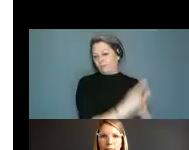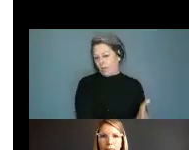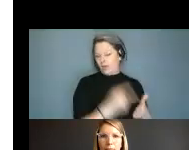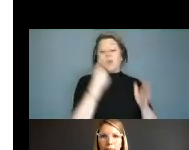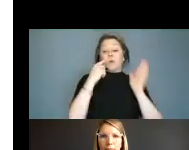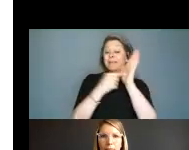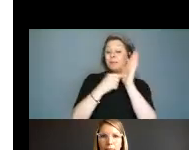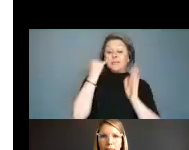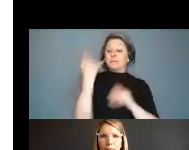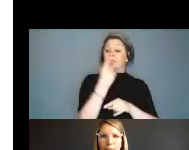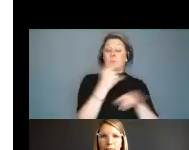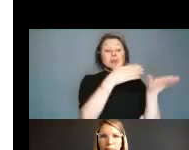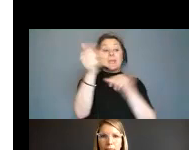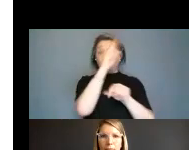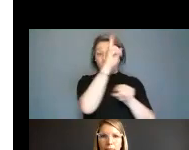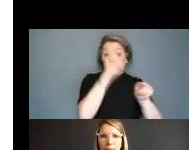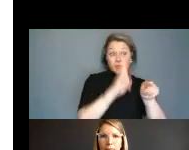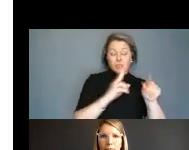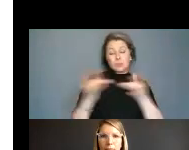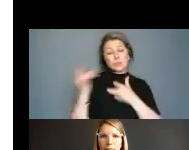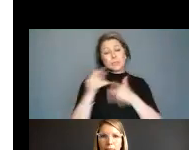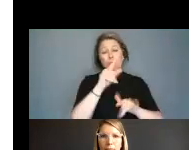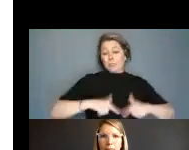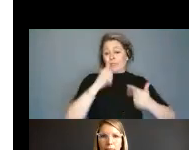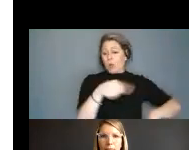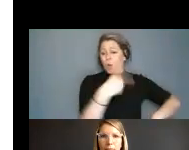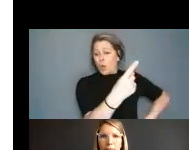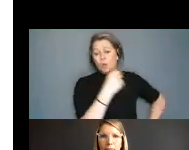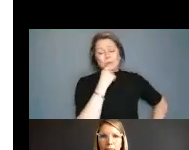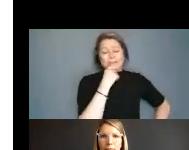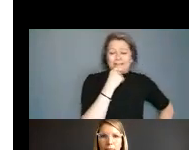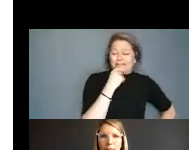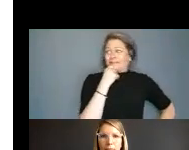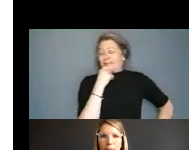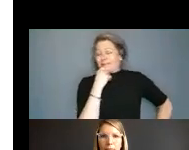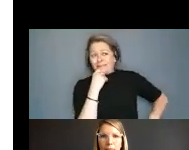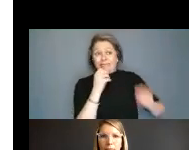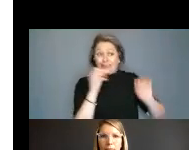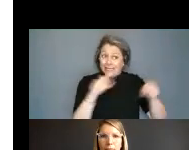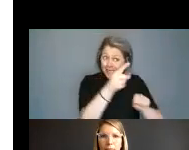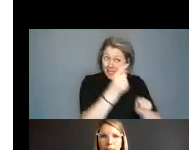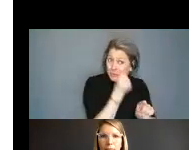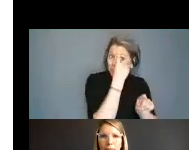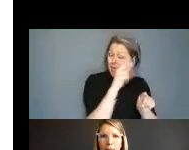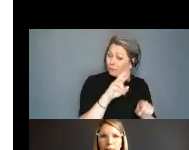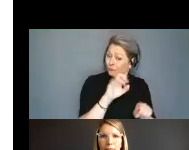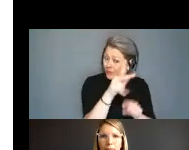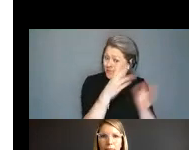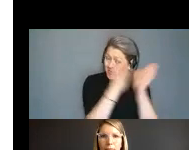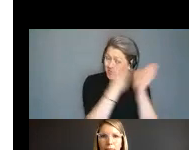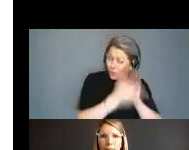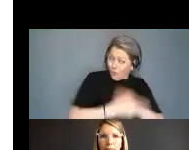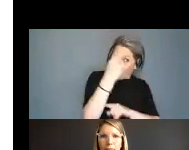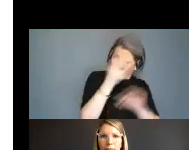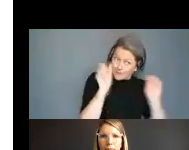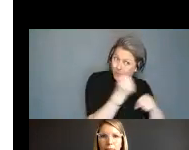from hospital. There's concern about them living alone. Like, well, I don't think this person can understand or appreciate the risk.